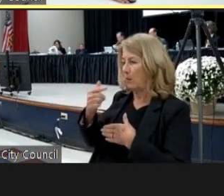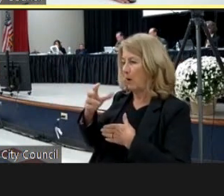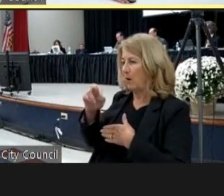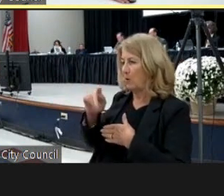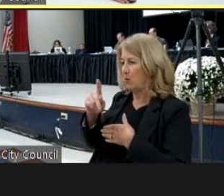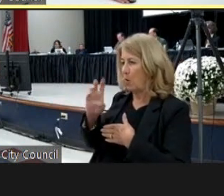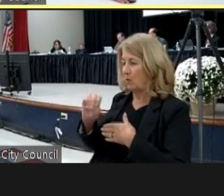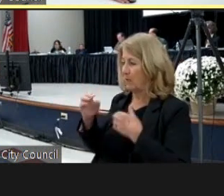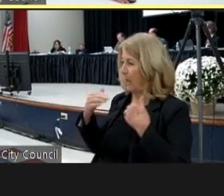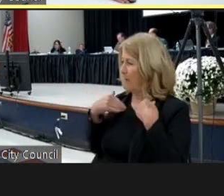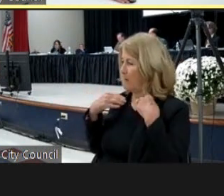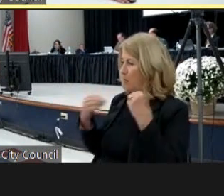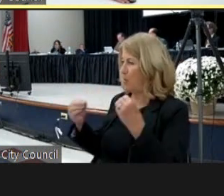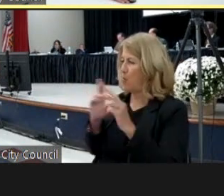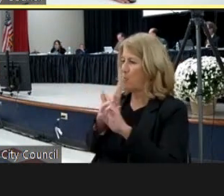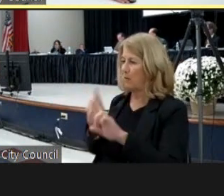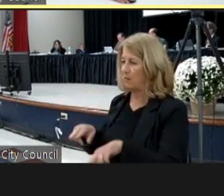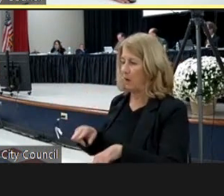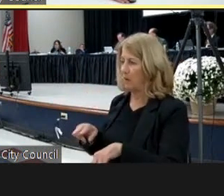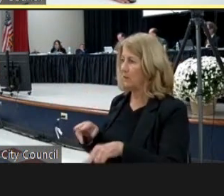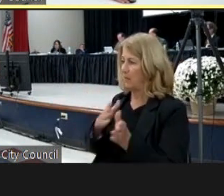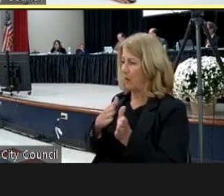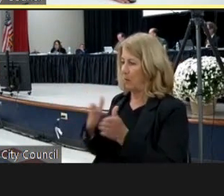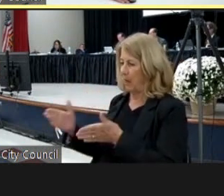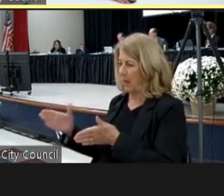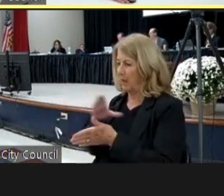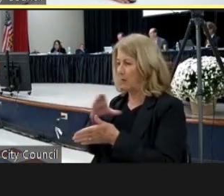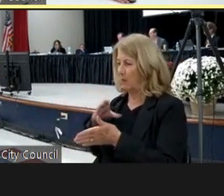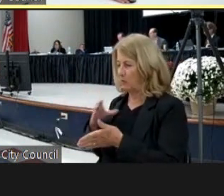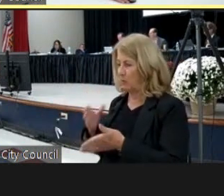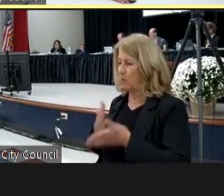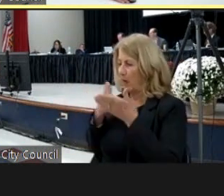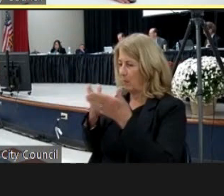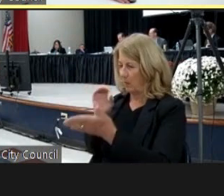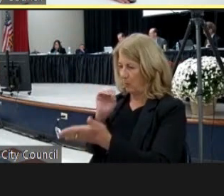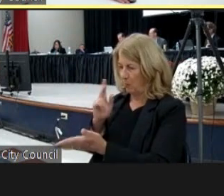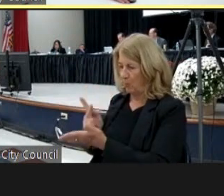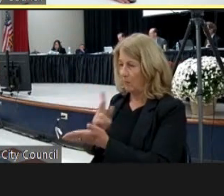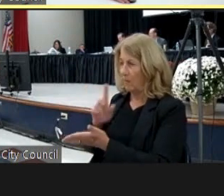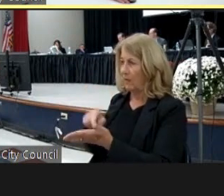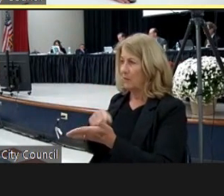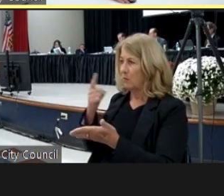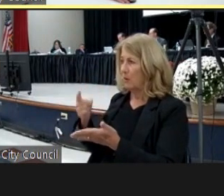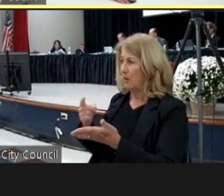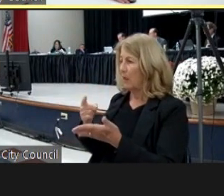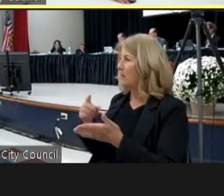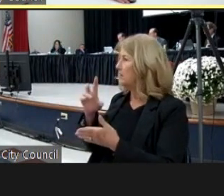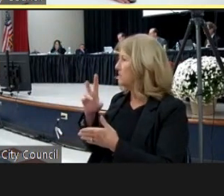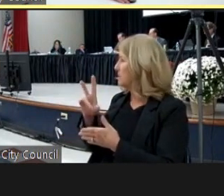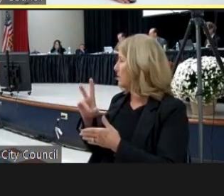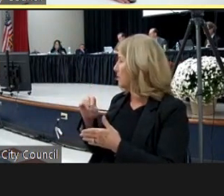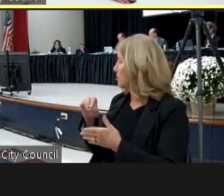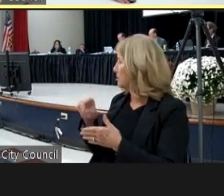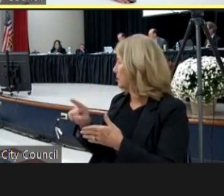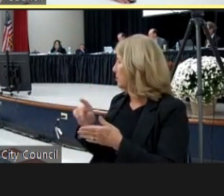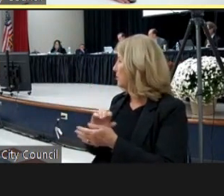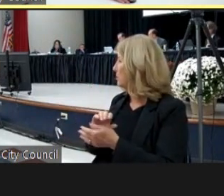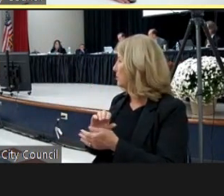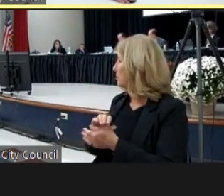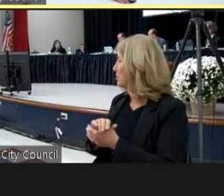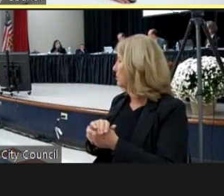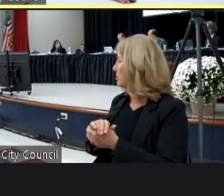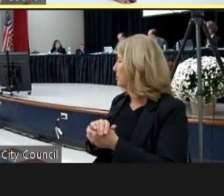no response, and Plan Commission did recommend approval of this one as well, 7-0. I think that one